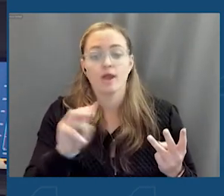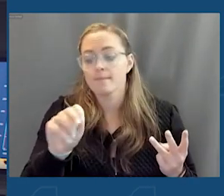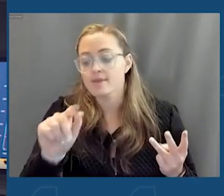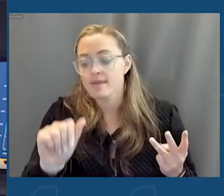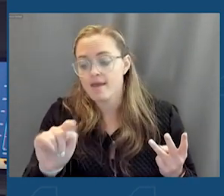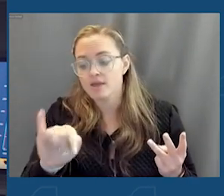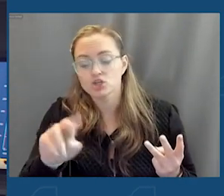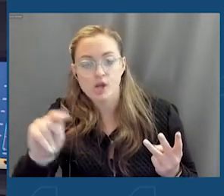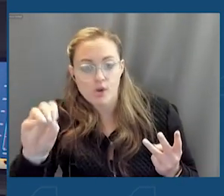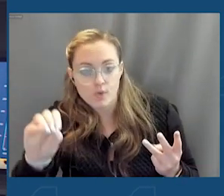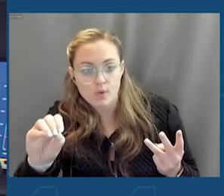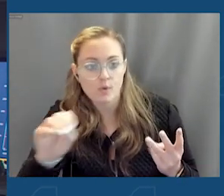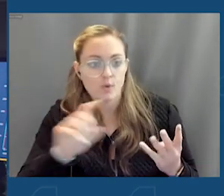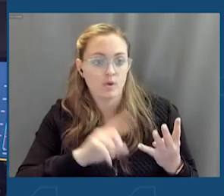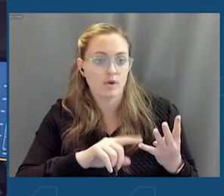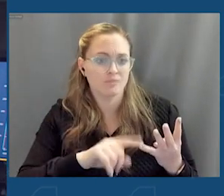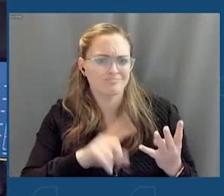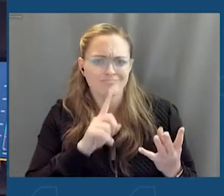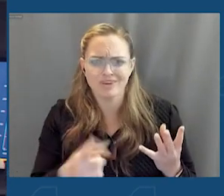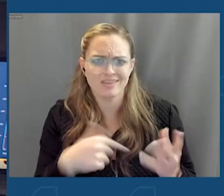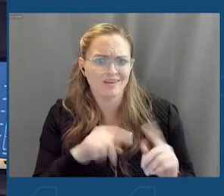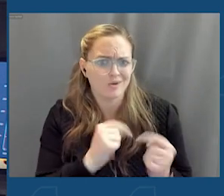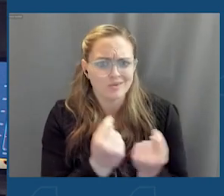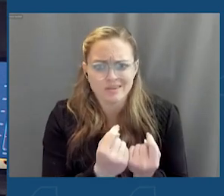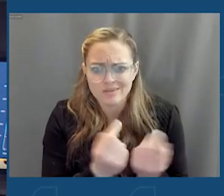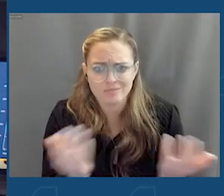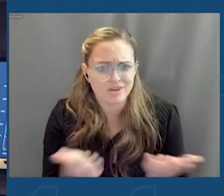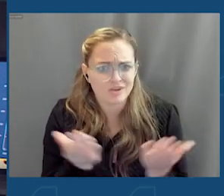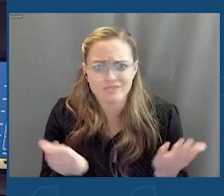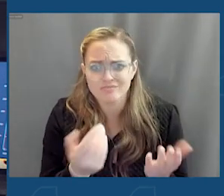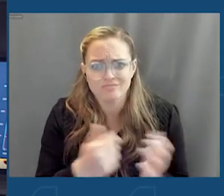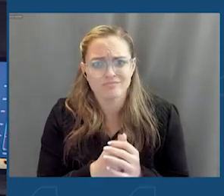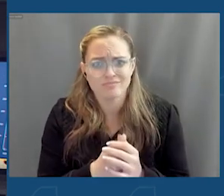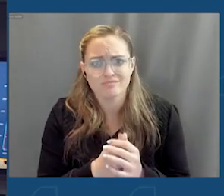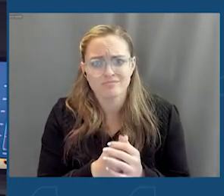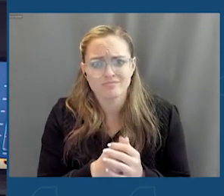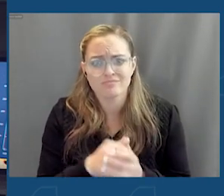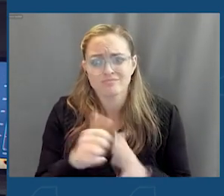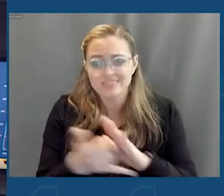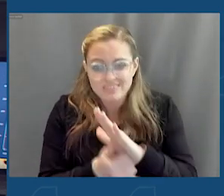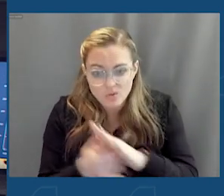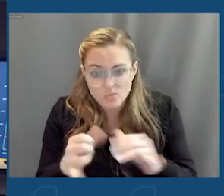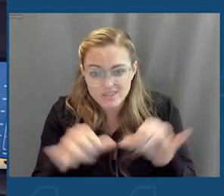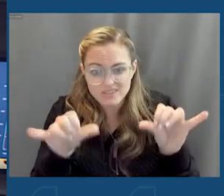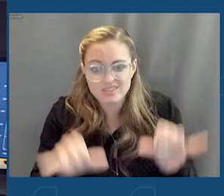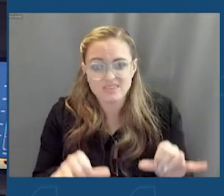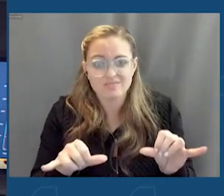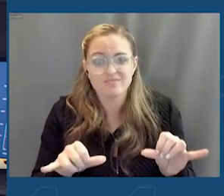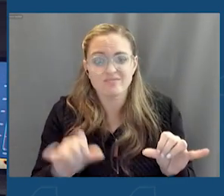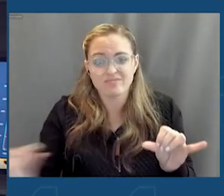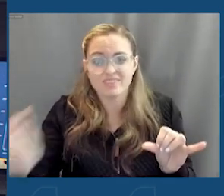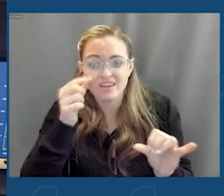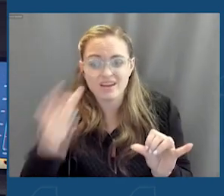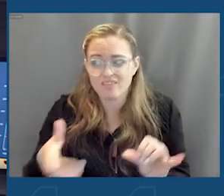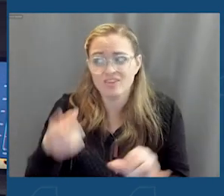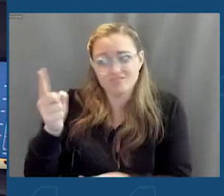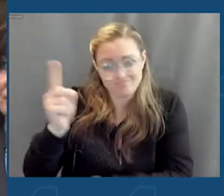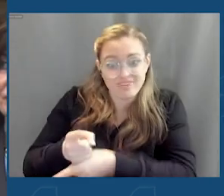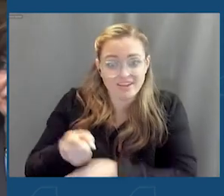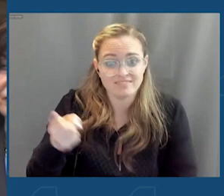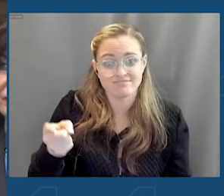Jano, and really our team down here in the subway system. And the governor's right. We stood